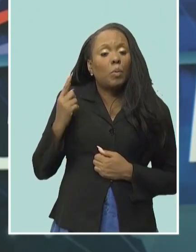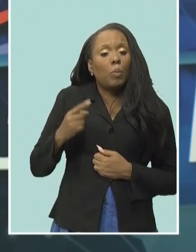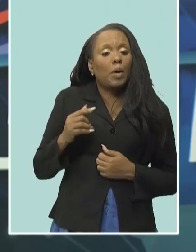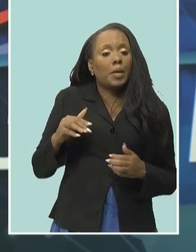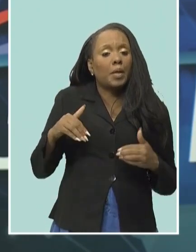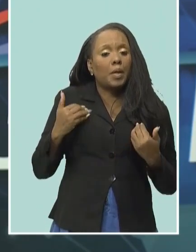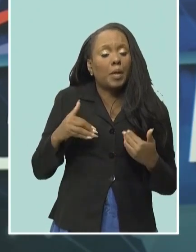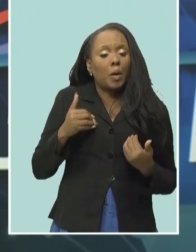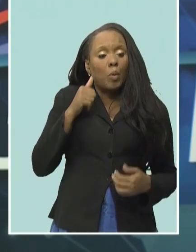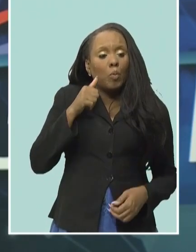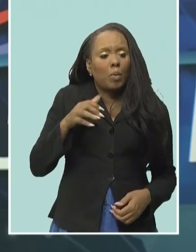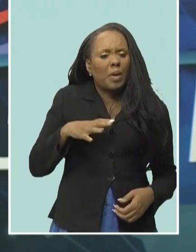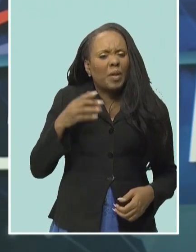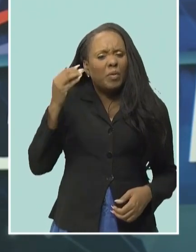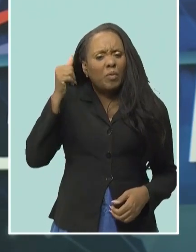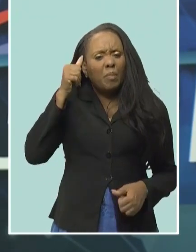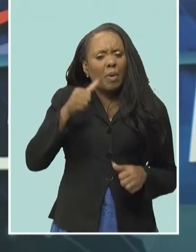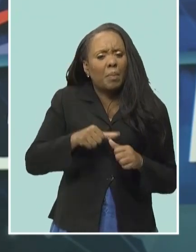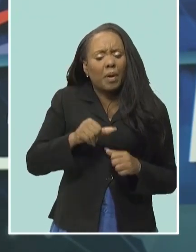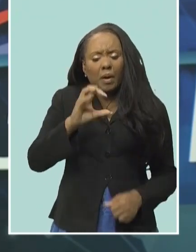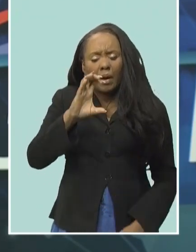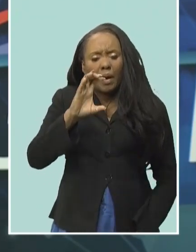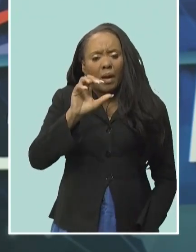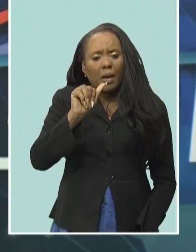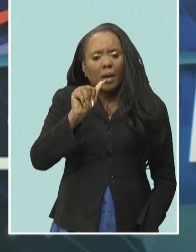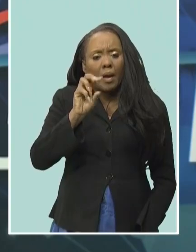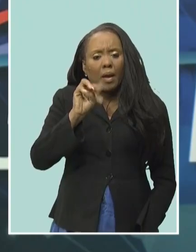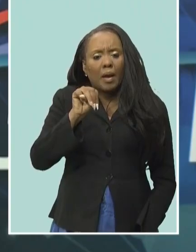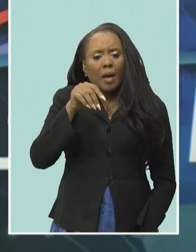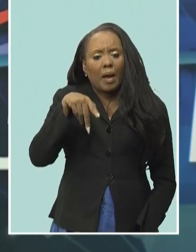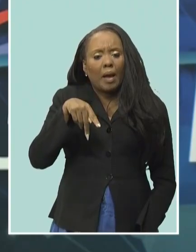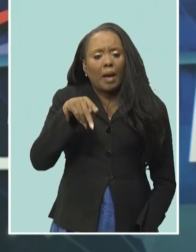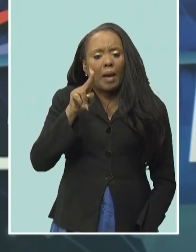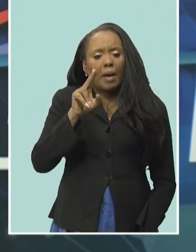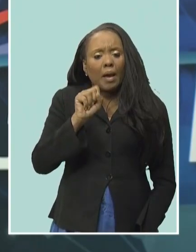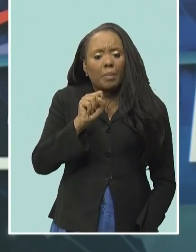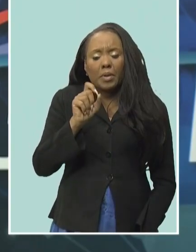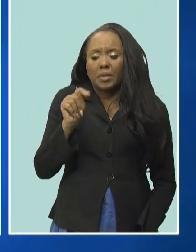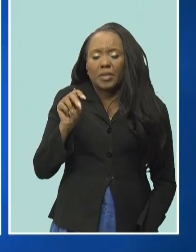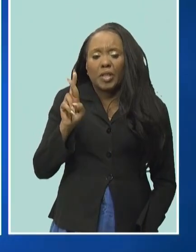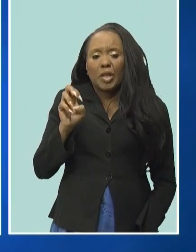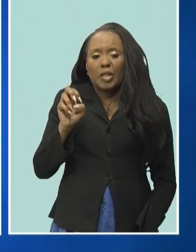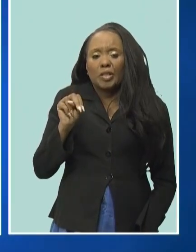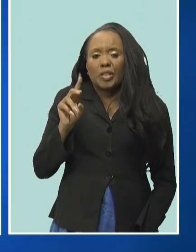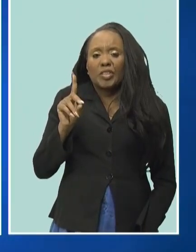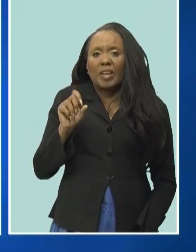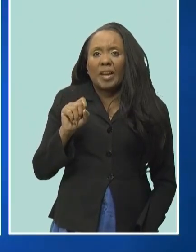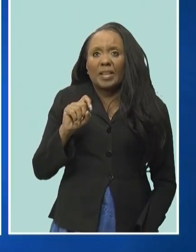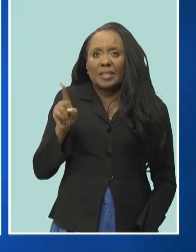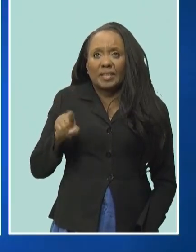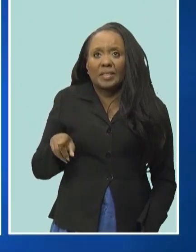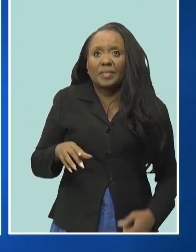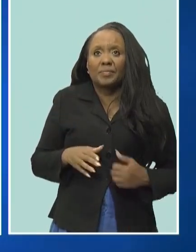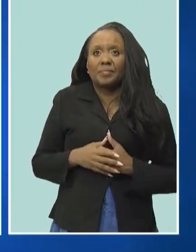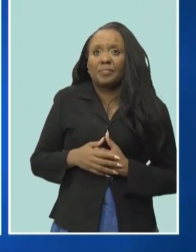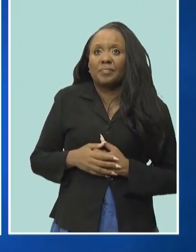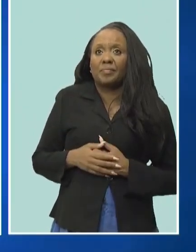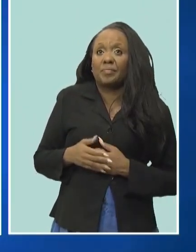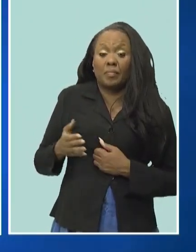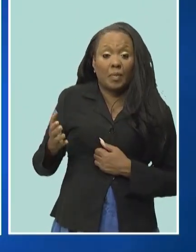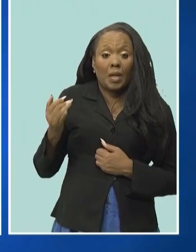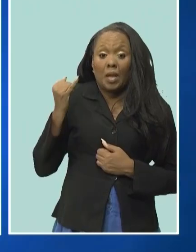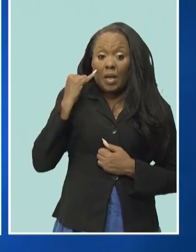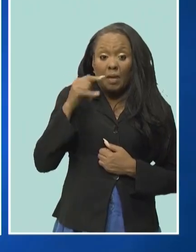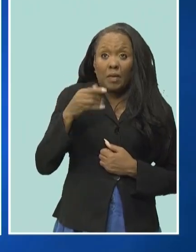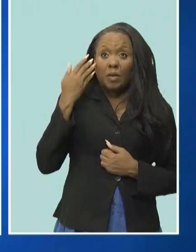to the Silver Hill childhood home of Rohan to speak with his brother and daughter. To those who don't know, this video